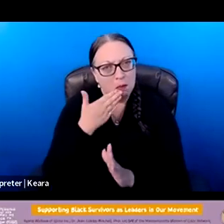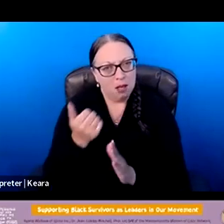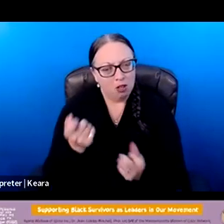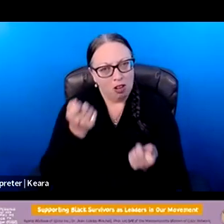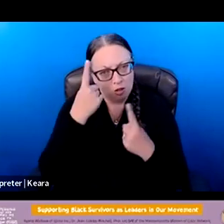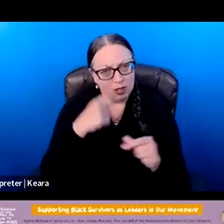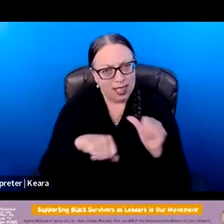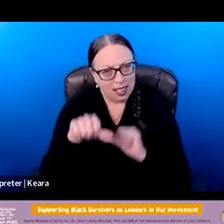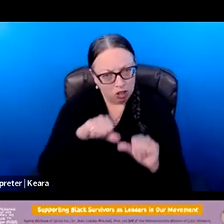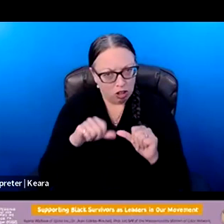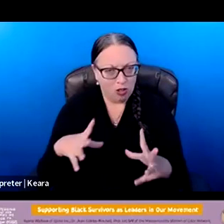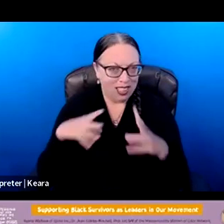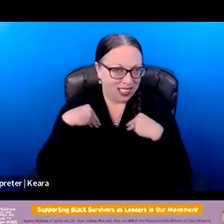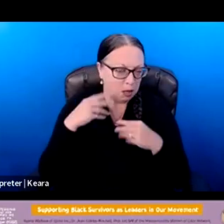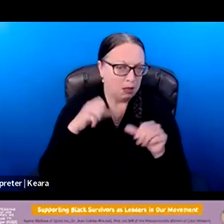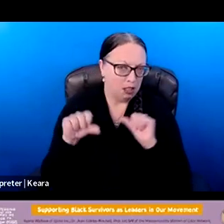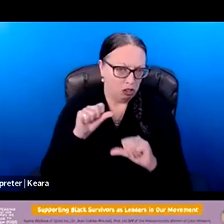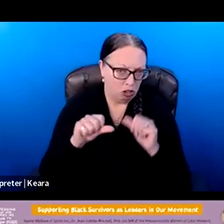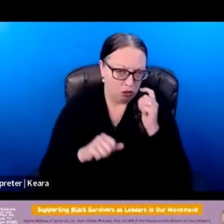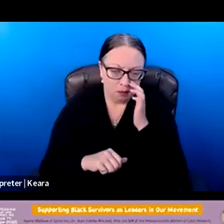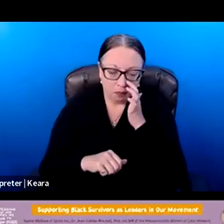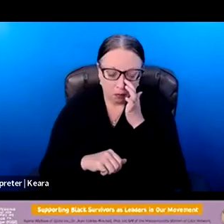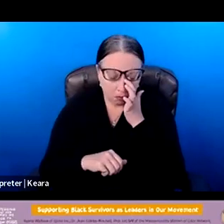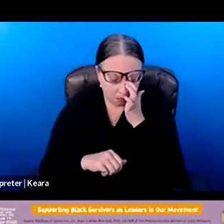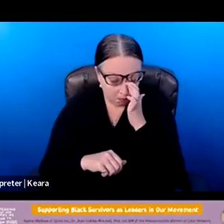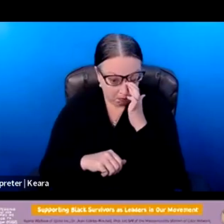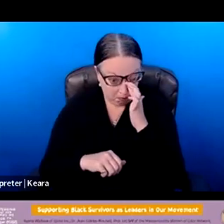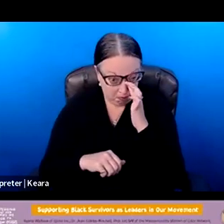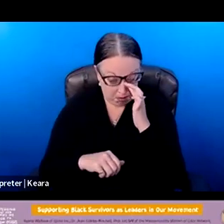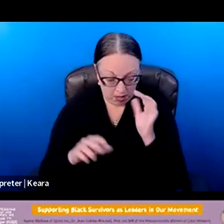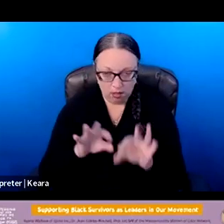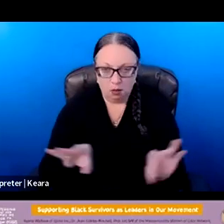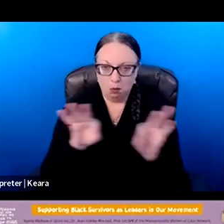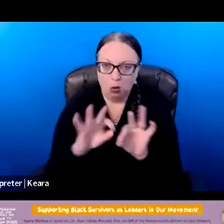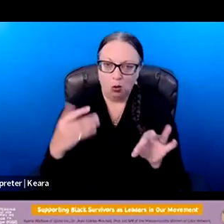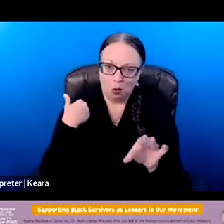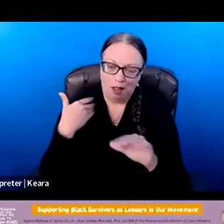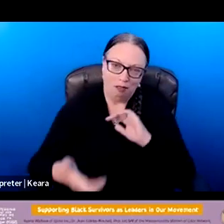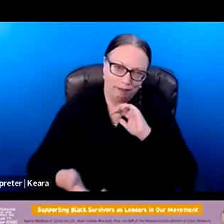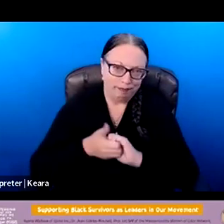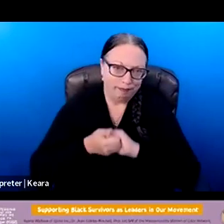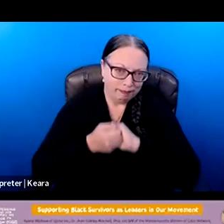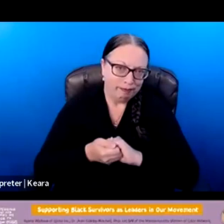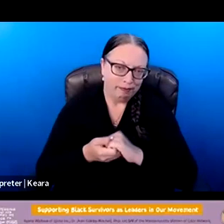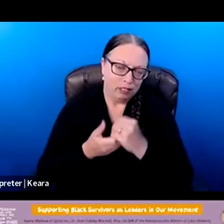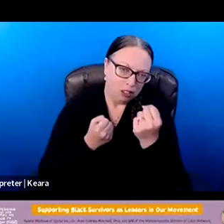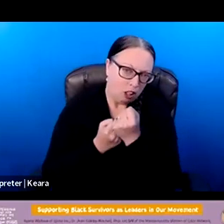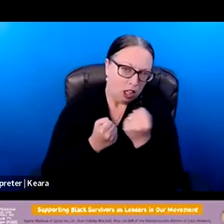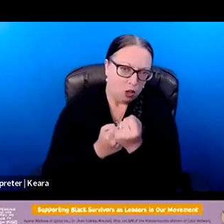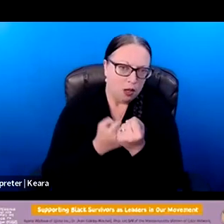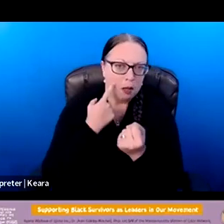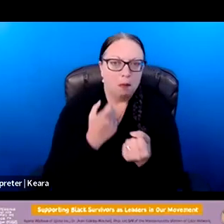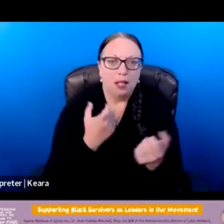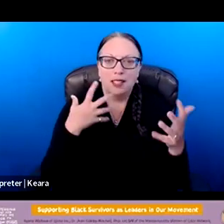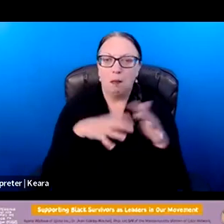and accepting each other. It's important for us to have solidarity because it's also the mainstream work